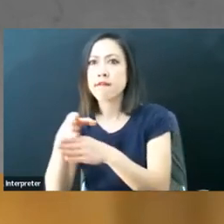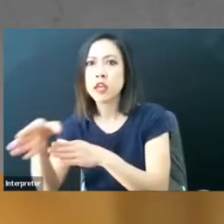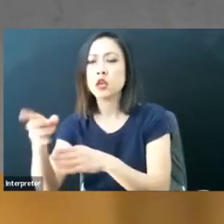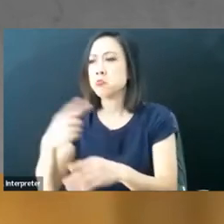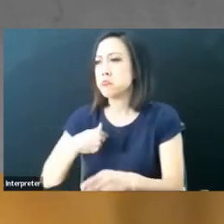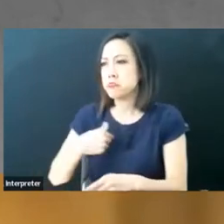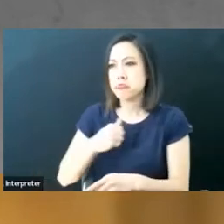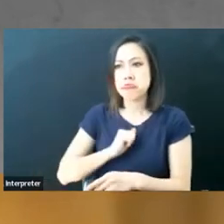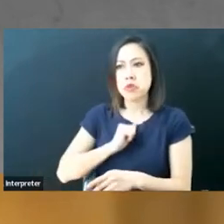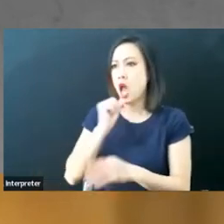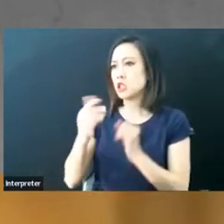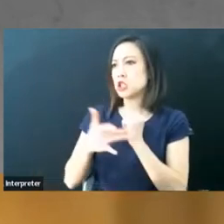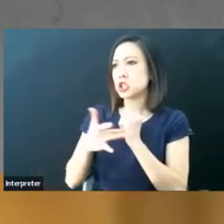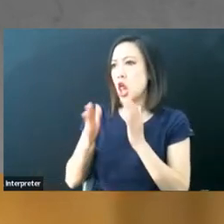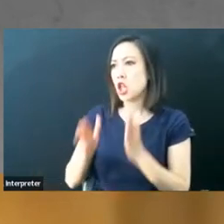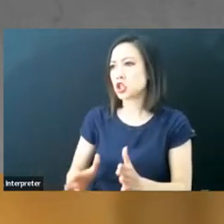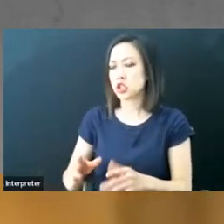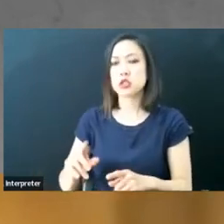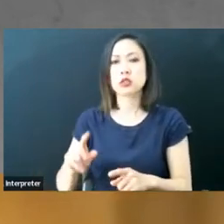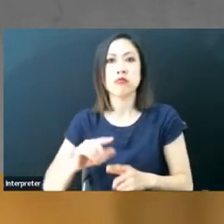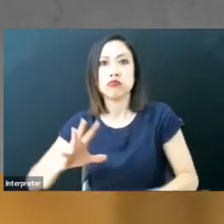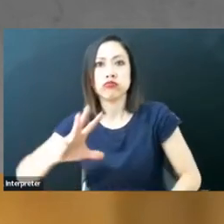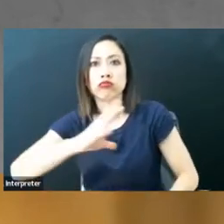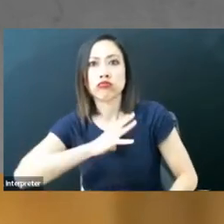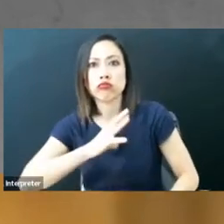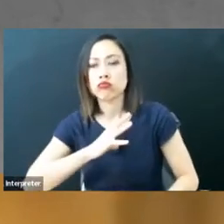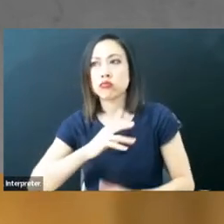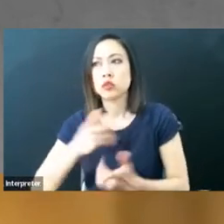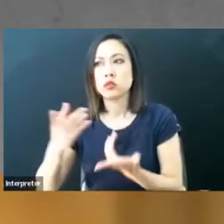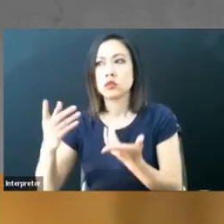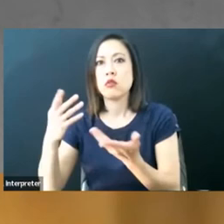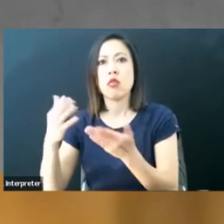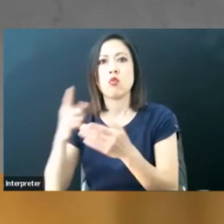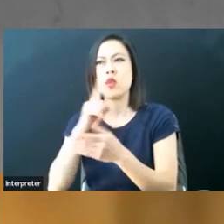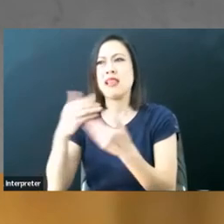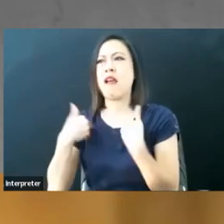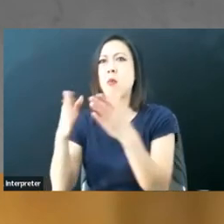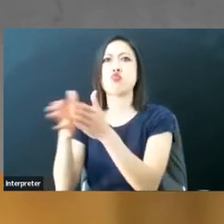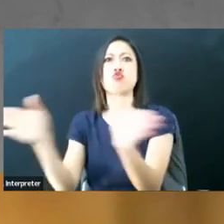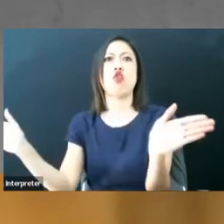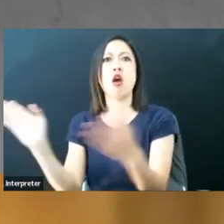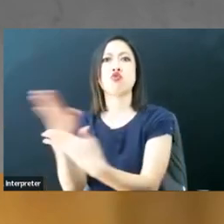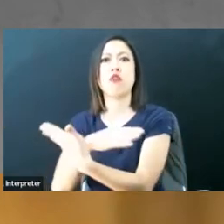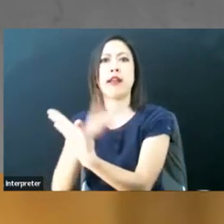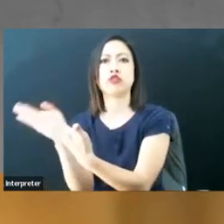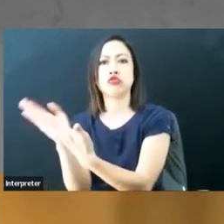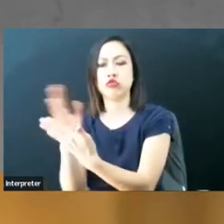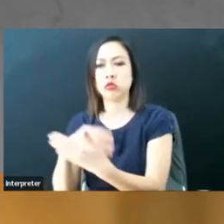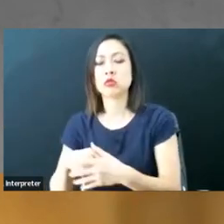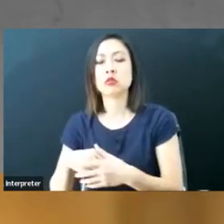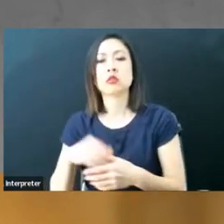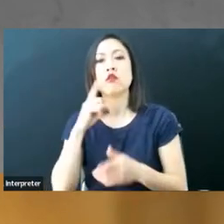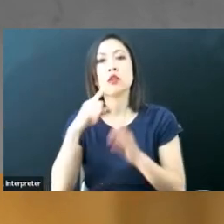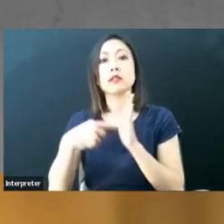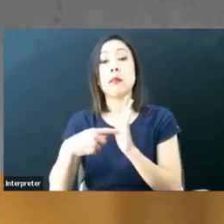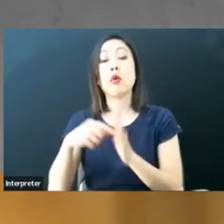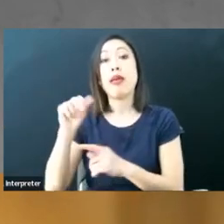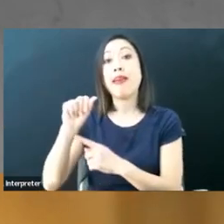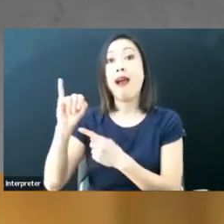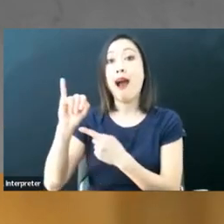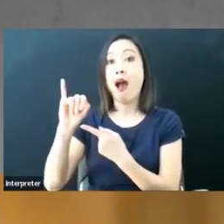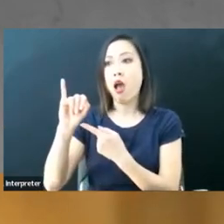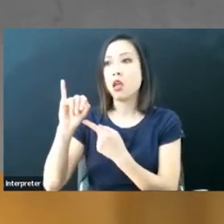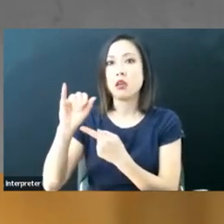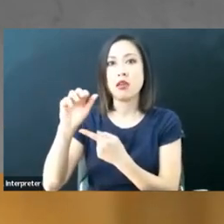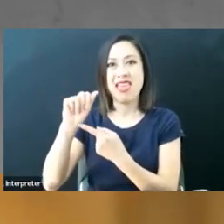a technology company. But even more broadly, when I think about AI, one of the really important elements of AI is what is